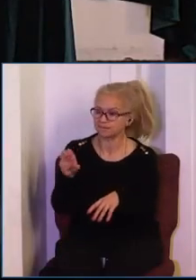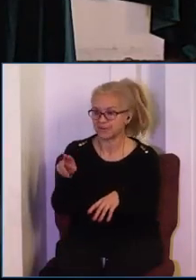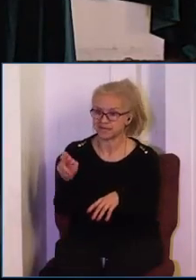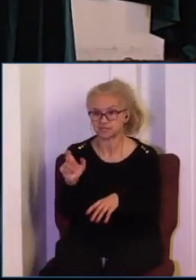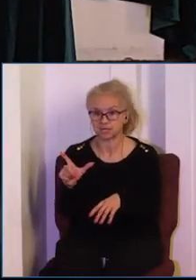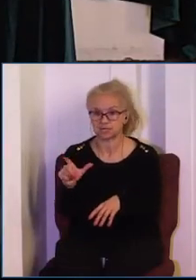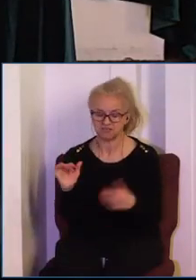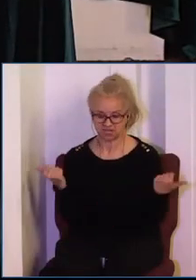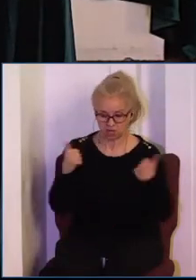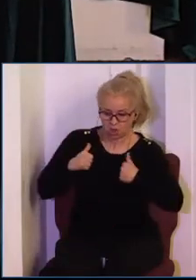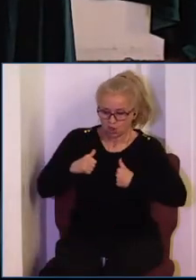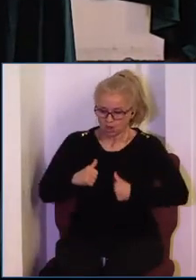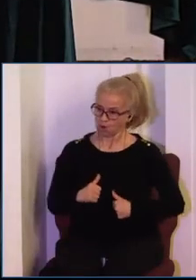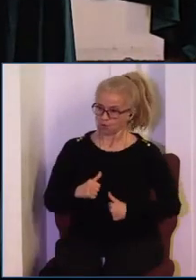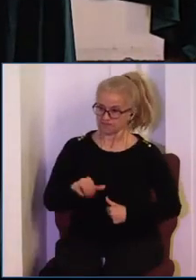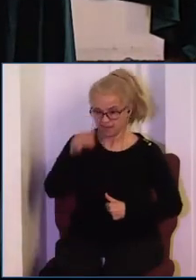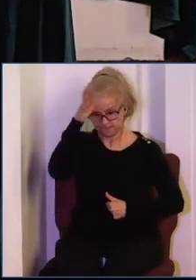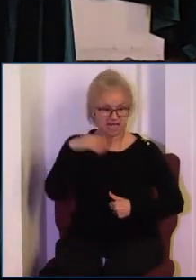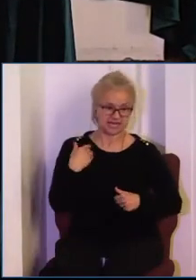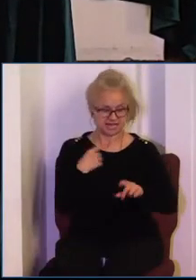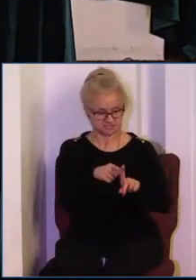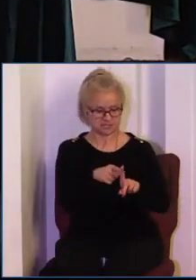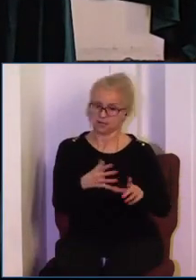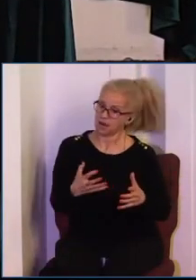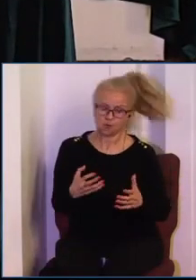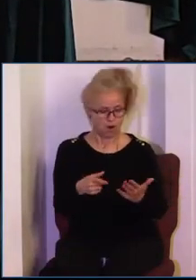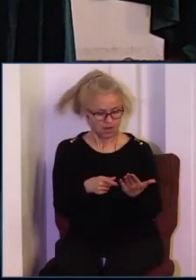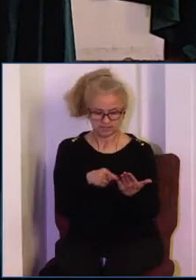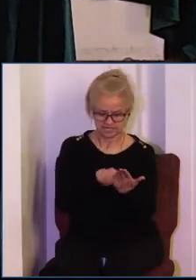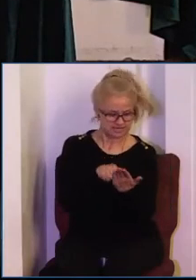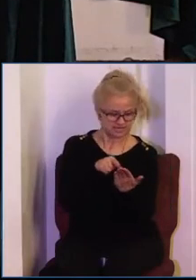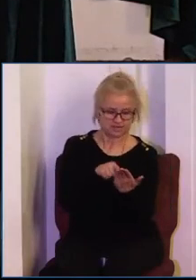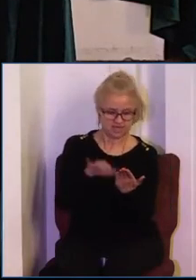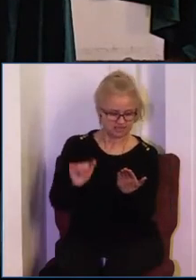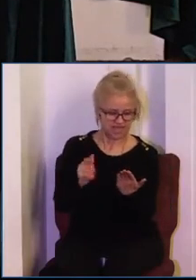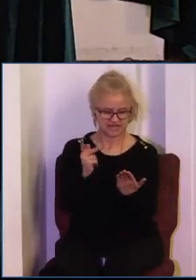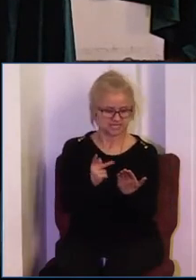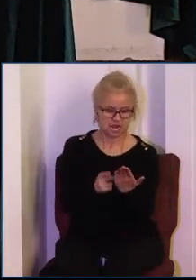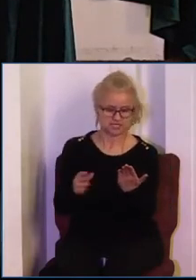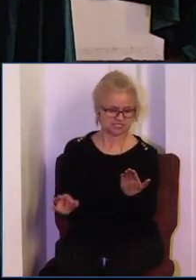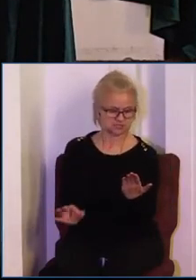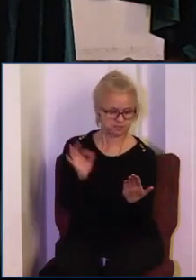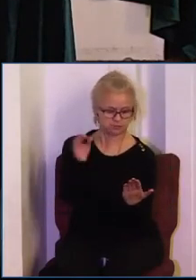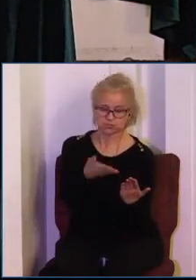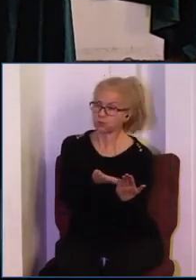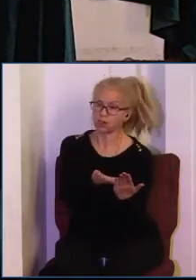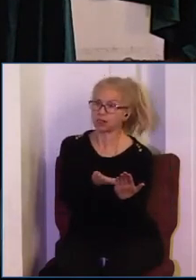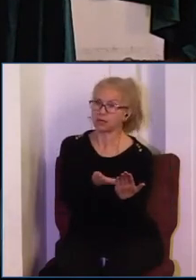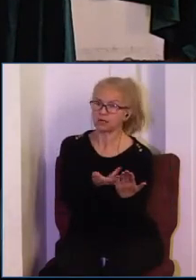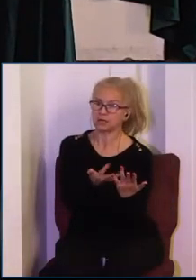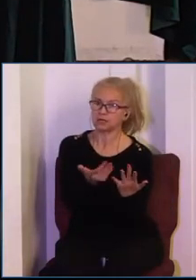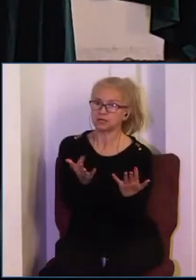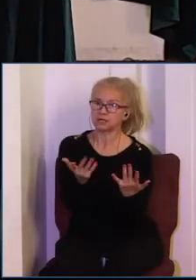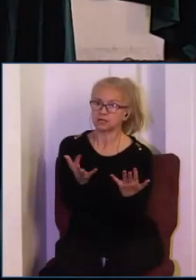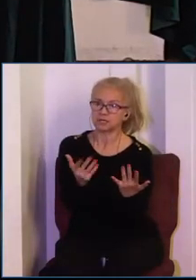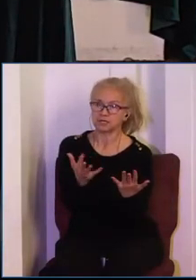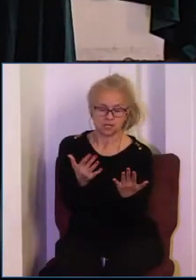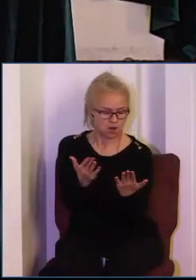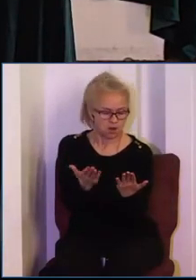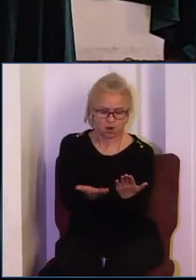the cloak that that man has. I want that kind of spiritual